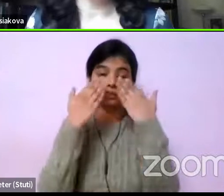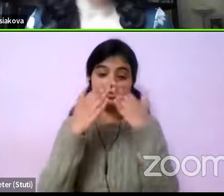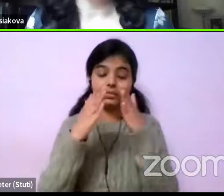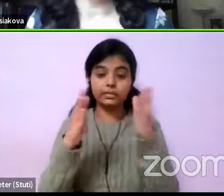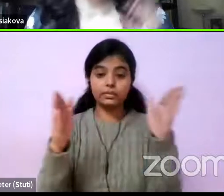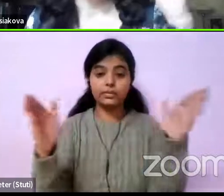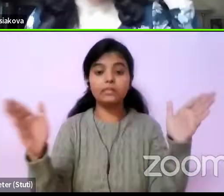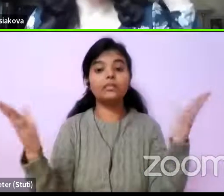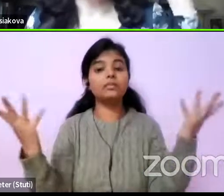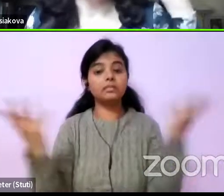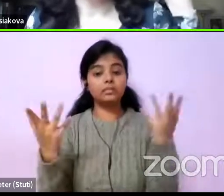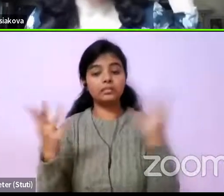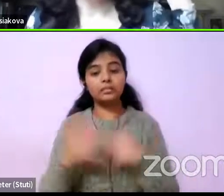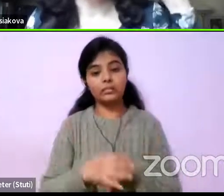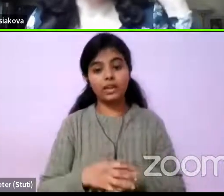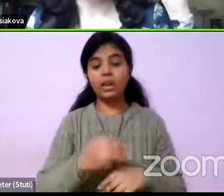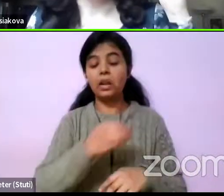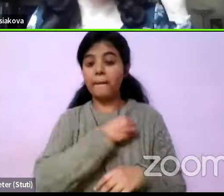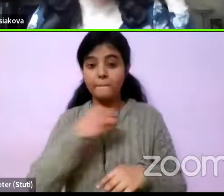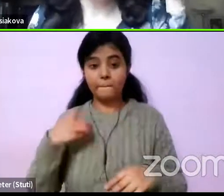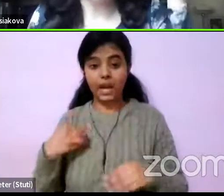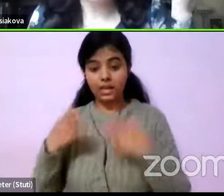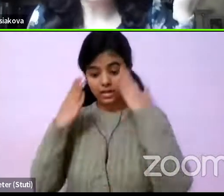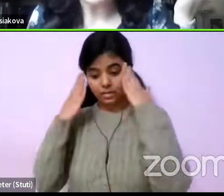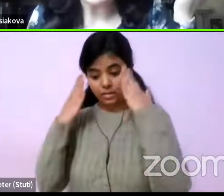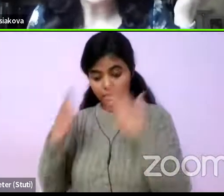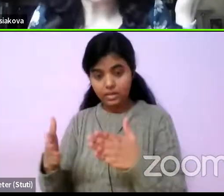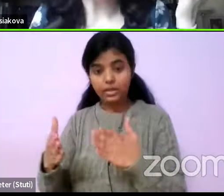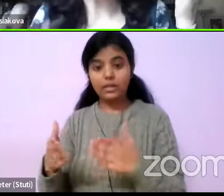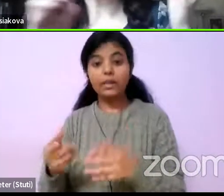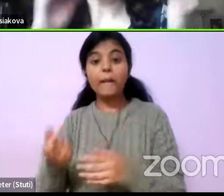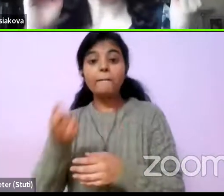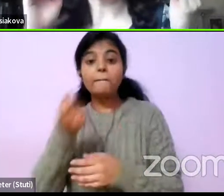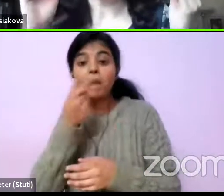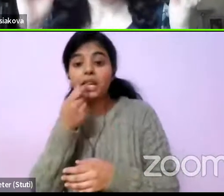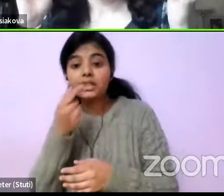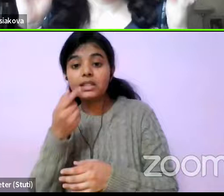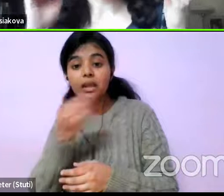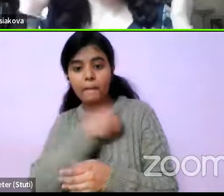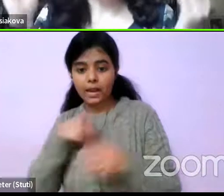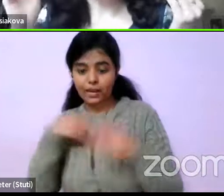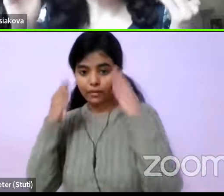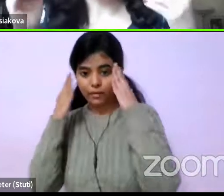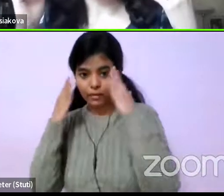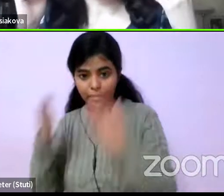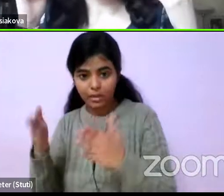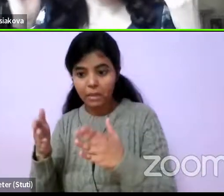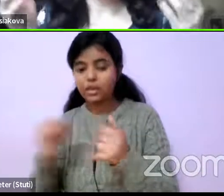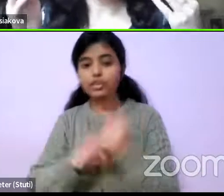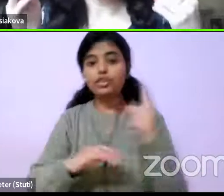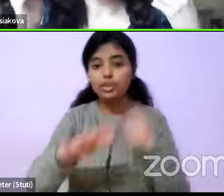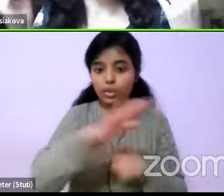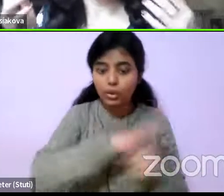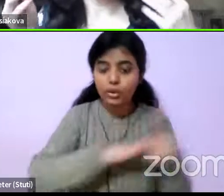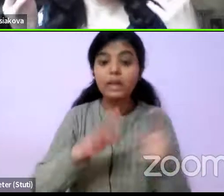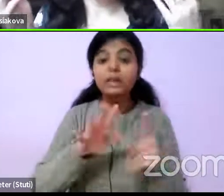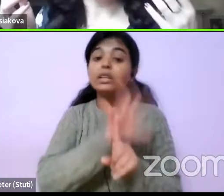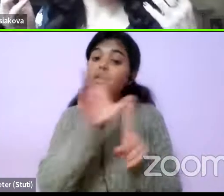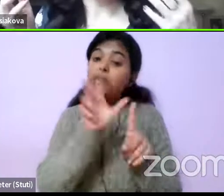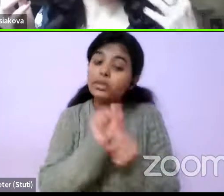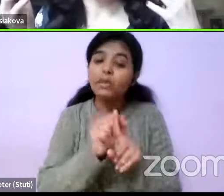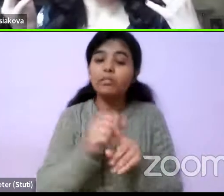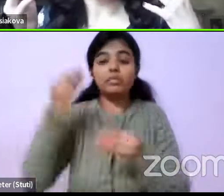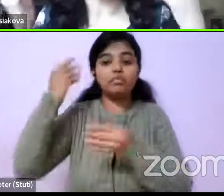is looking at medicine, not from the medical point of view, but from the, not just social, but also from the cultural,